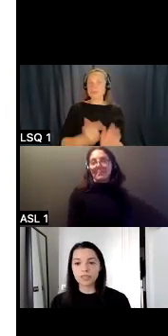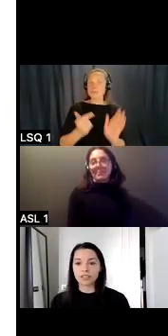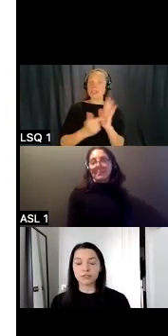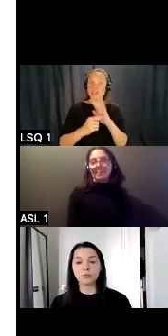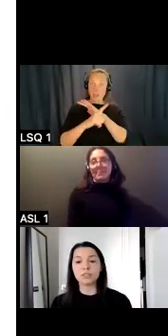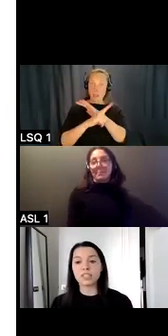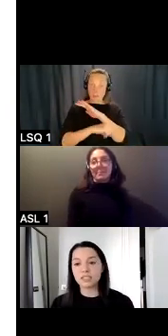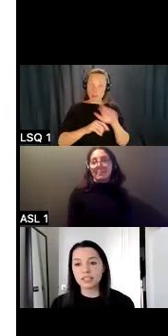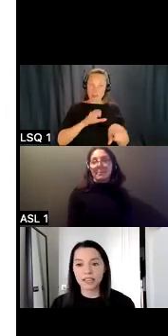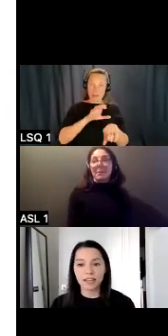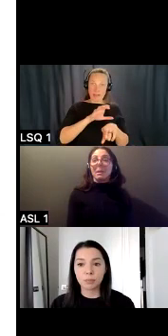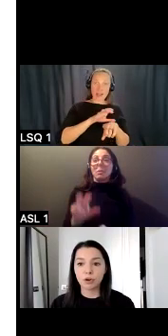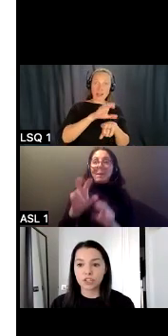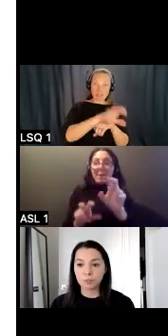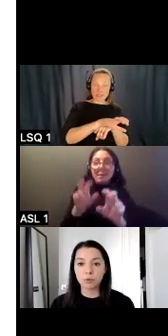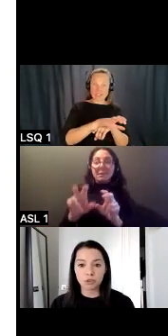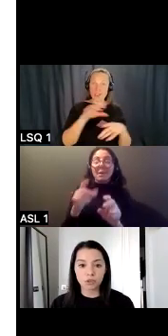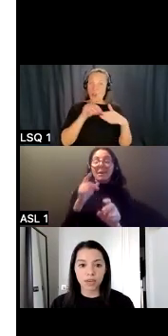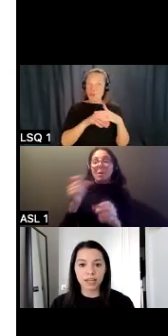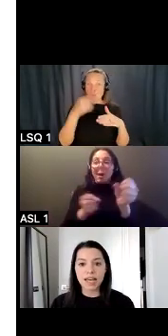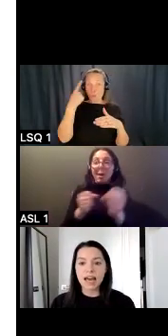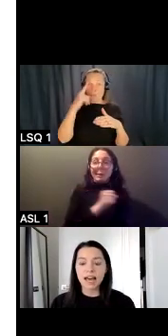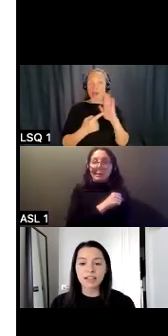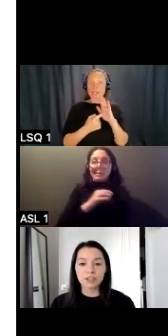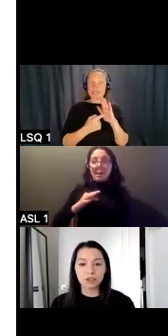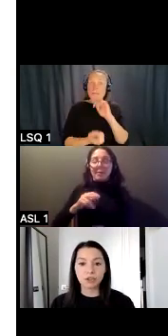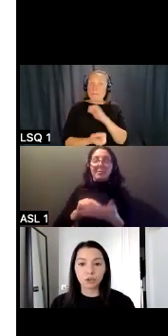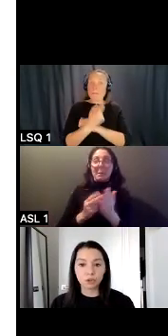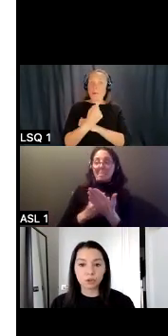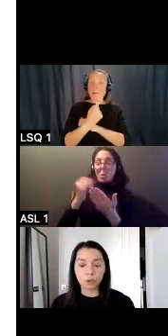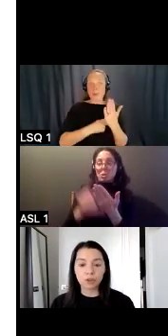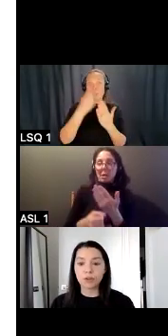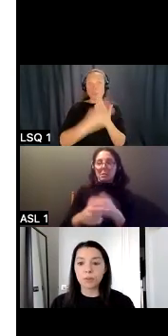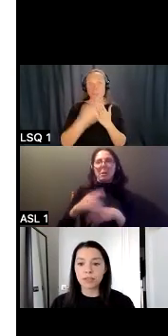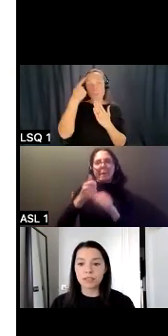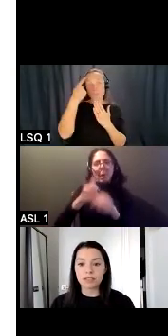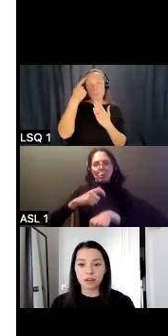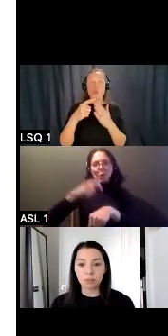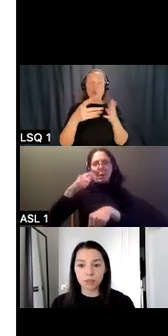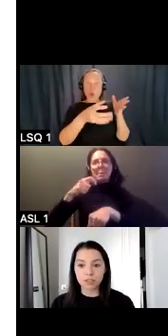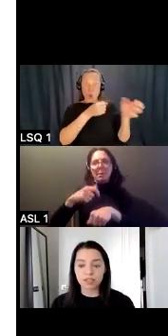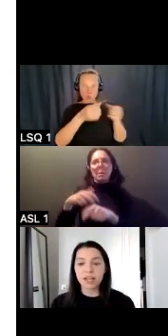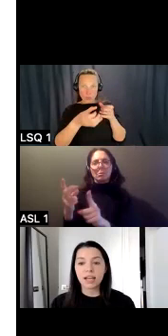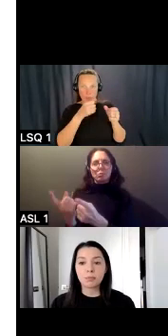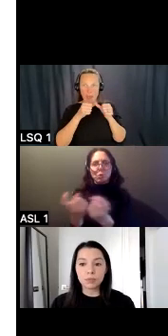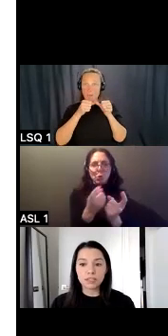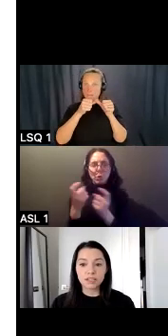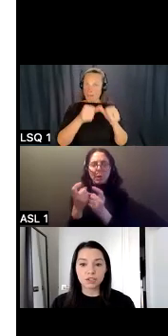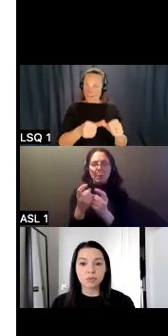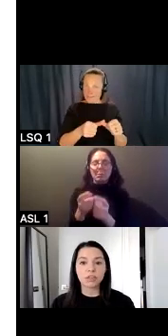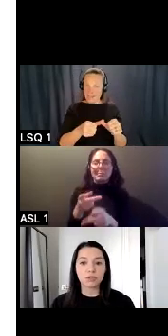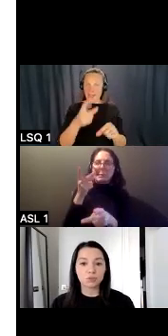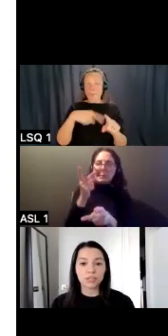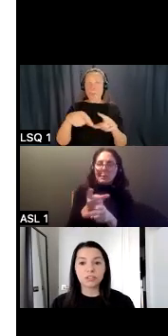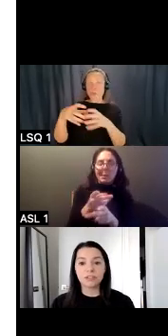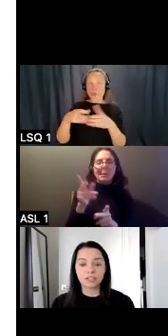Investing in the personnel, these funds will be for projects that are punctual, for recruiting, maintaining of people in